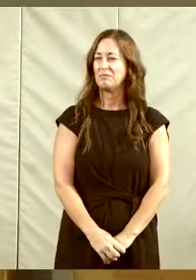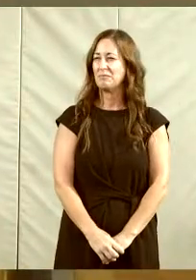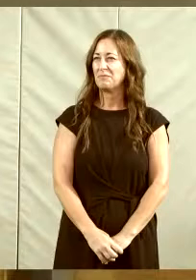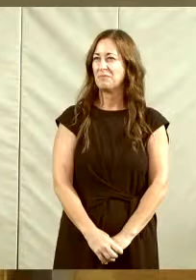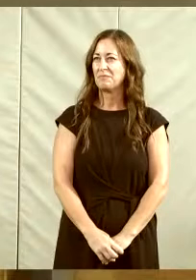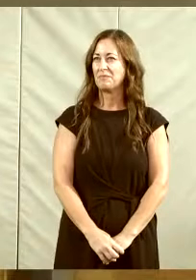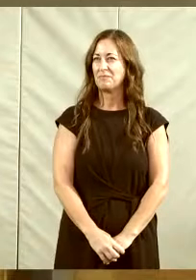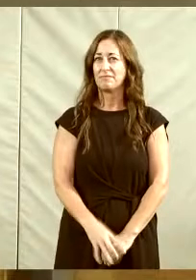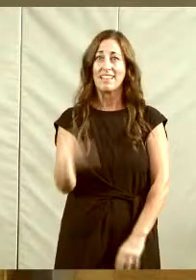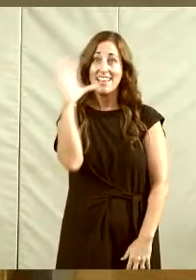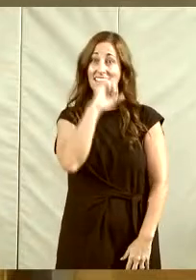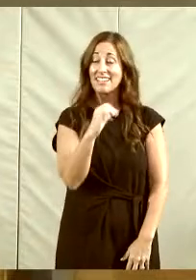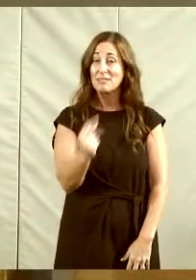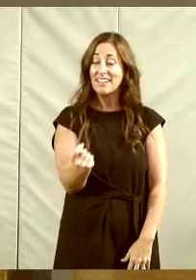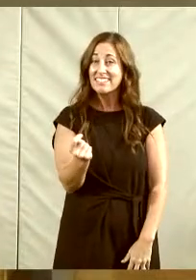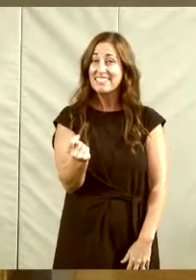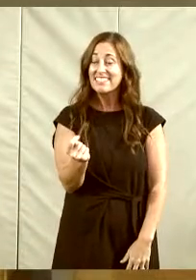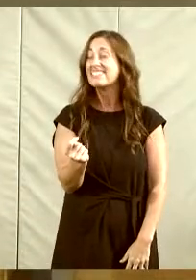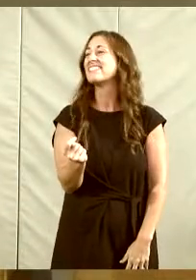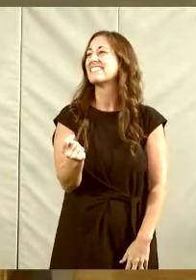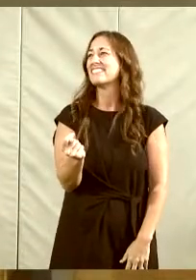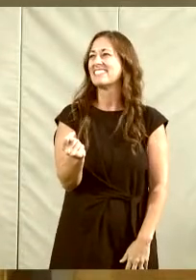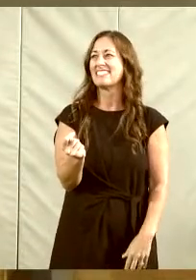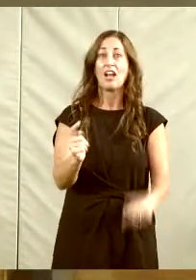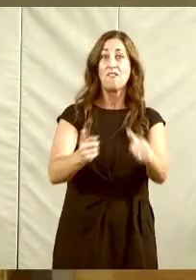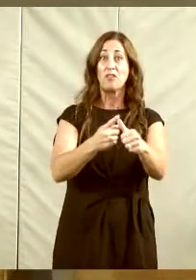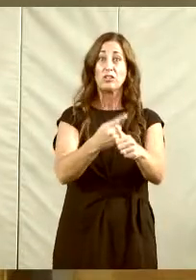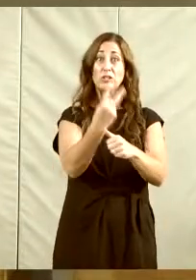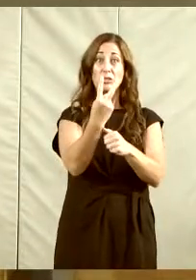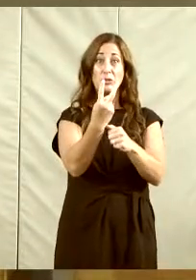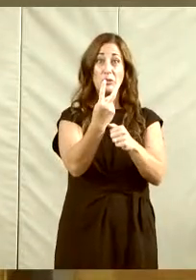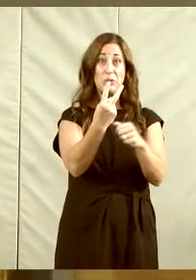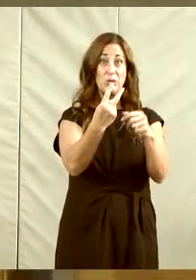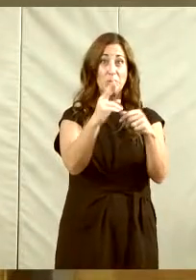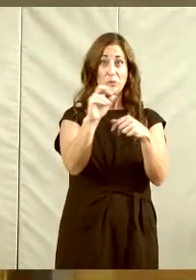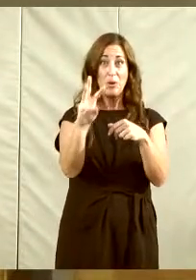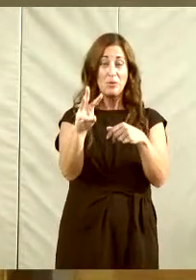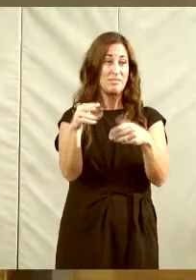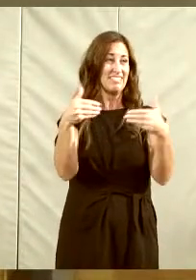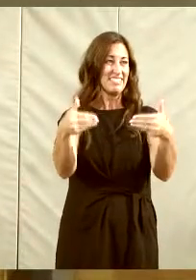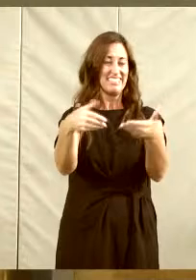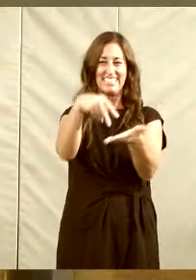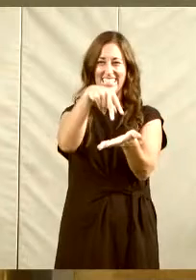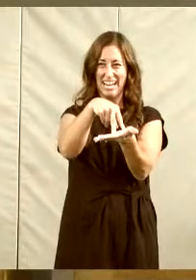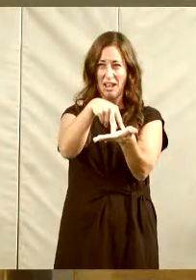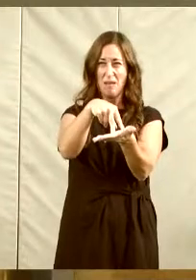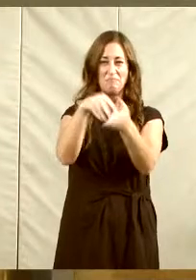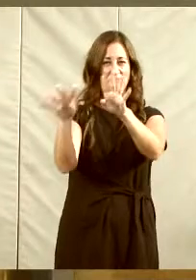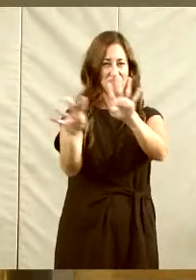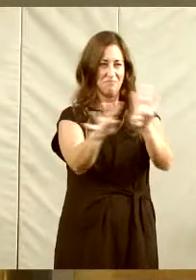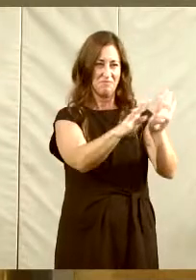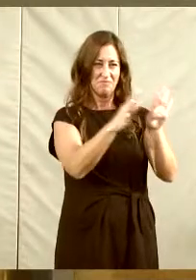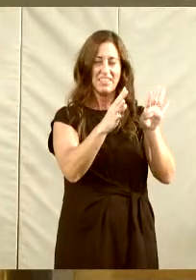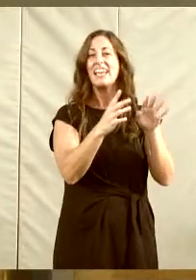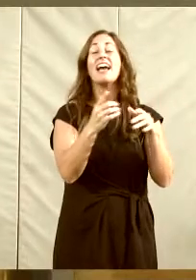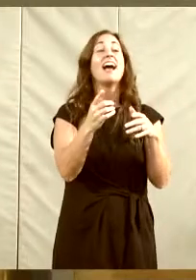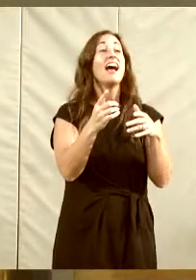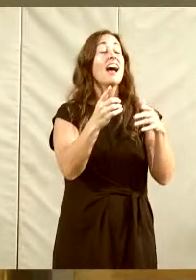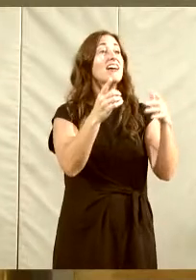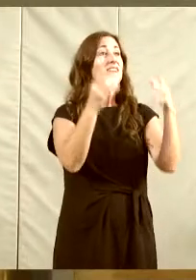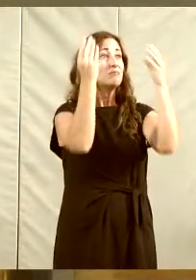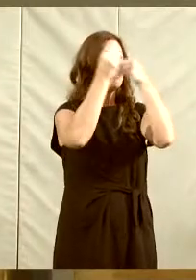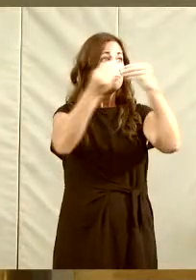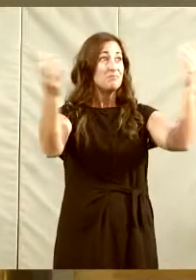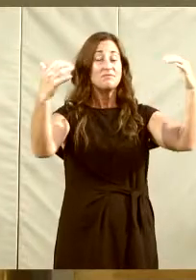But guess what? I'll ask the first two rows to stand and take your place. Additionally, guests, please note that we will